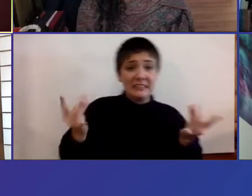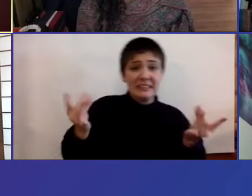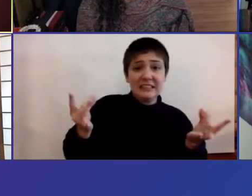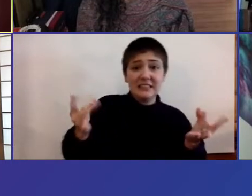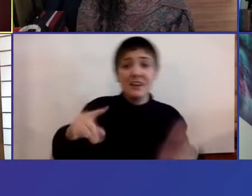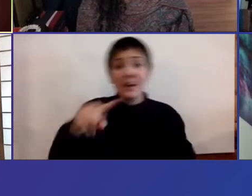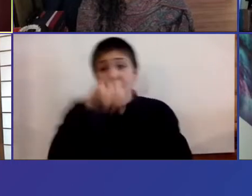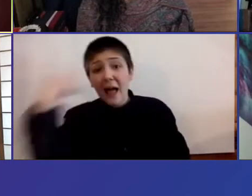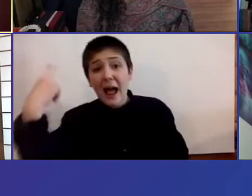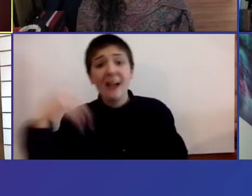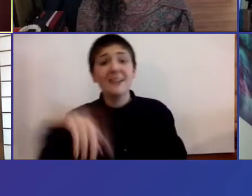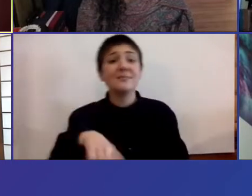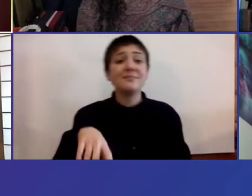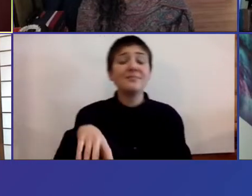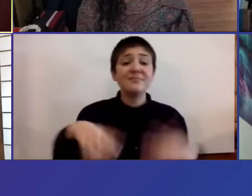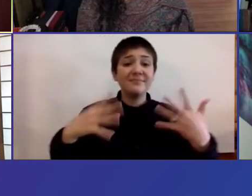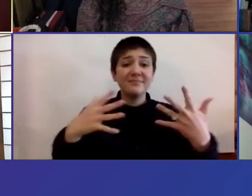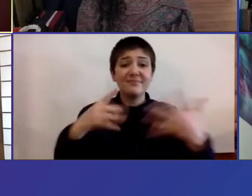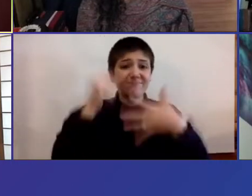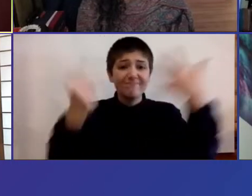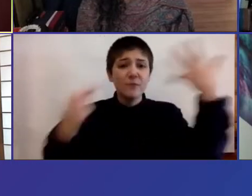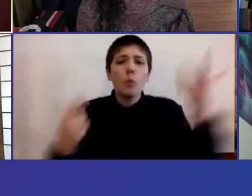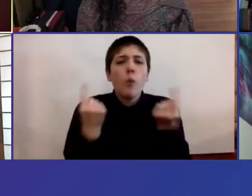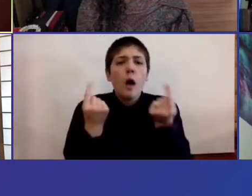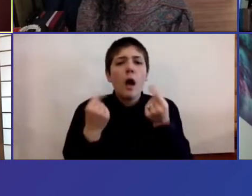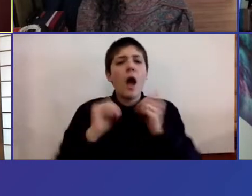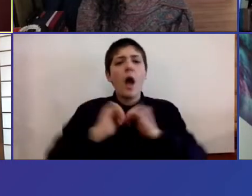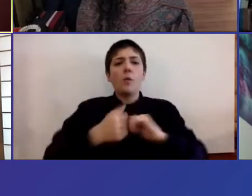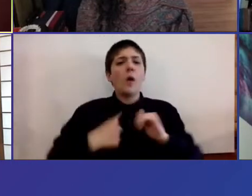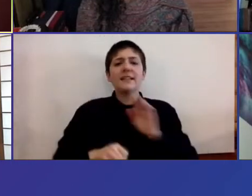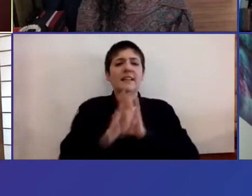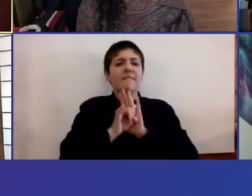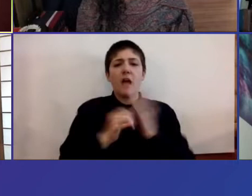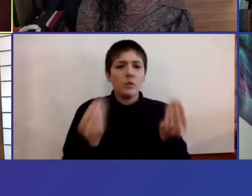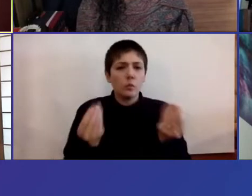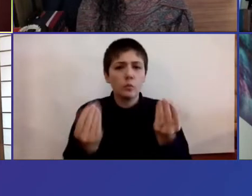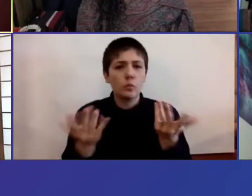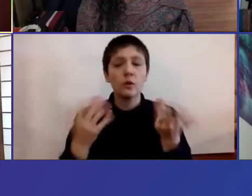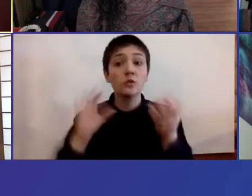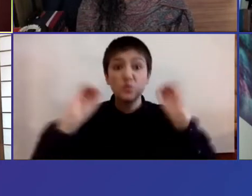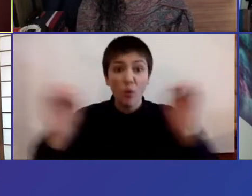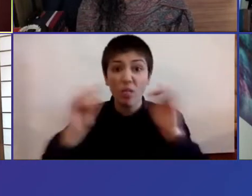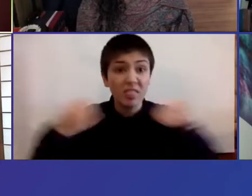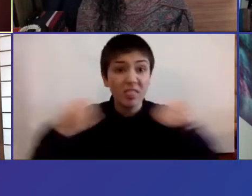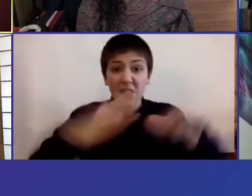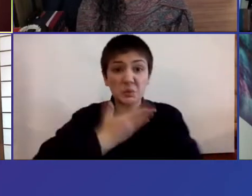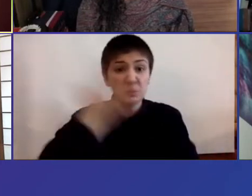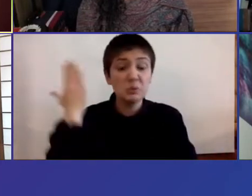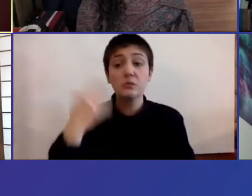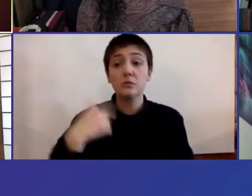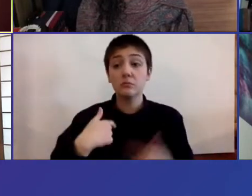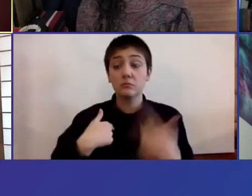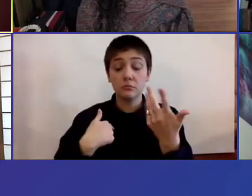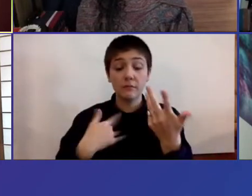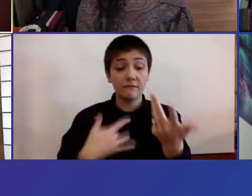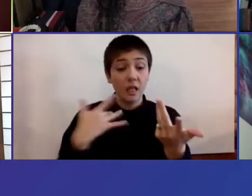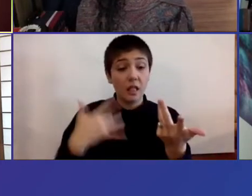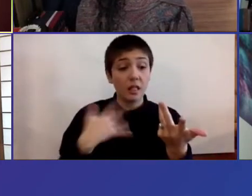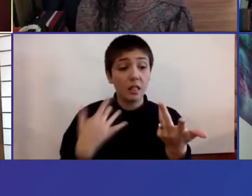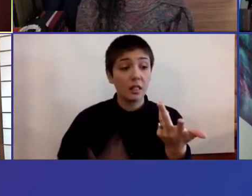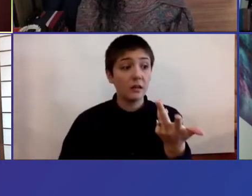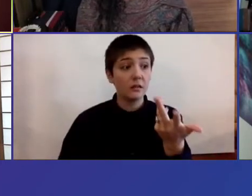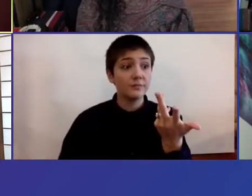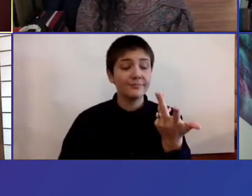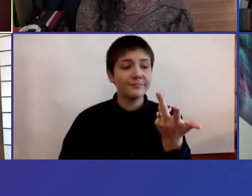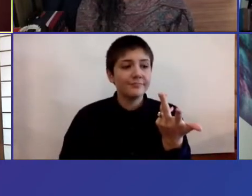There's no Black land, no colored land, not even an African-American land. We don't even embrace the fact that we